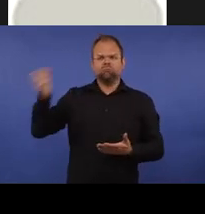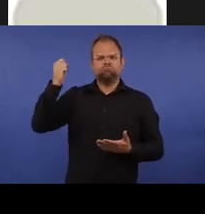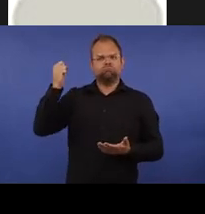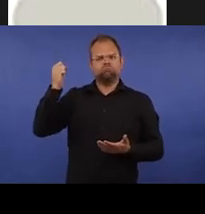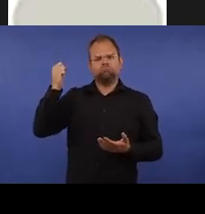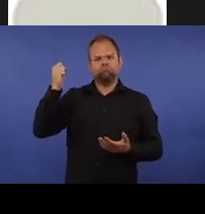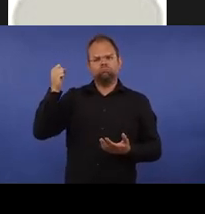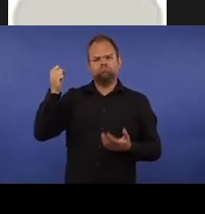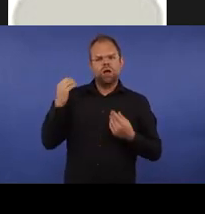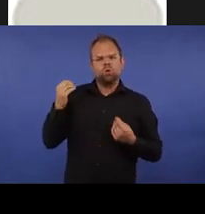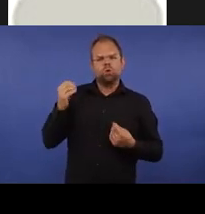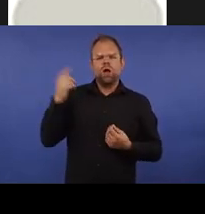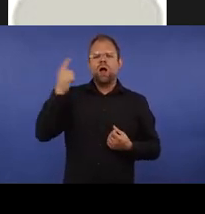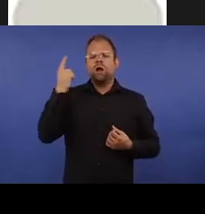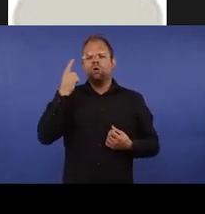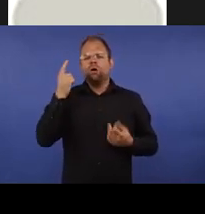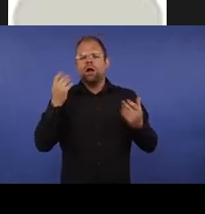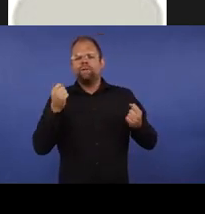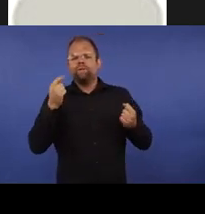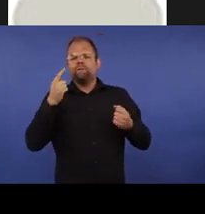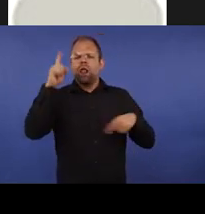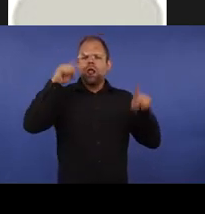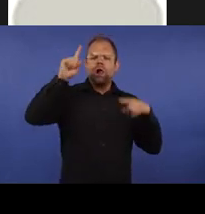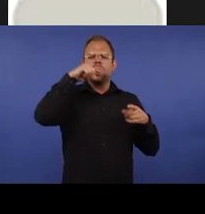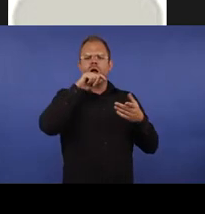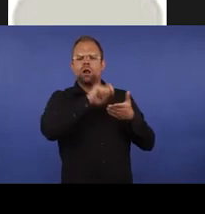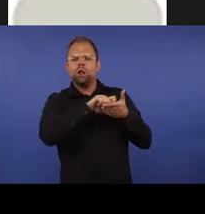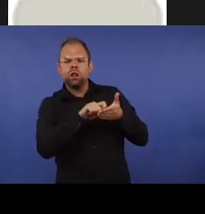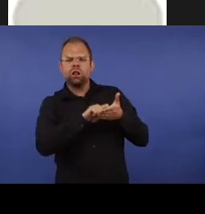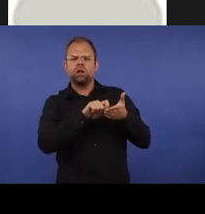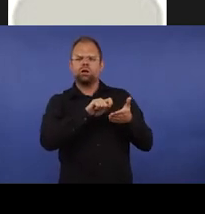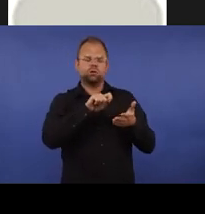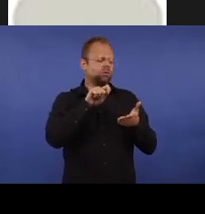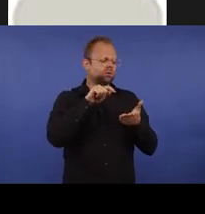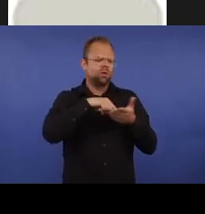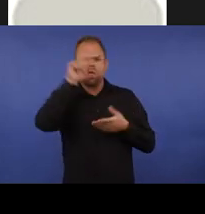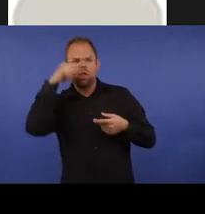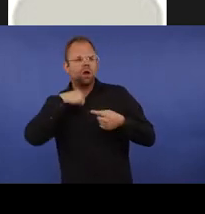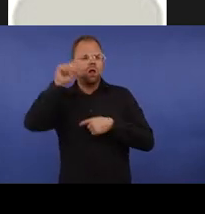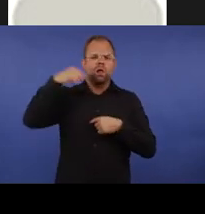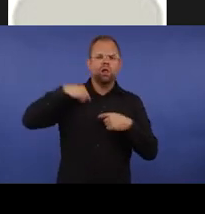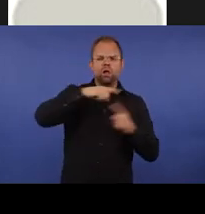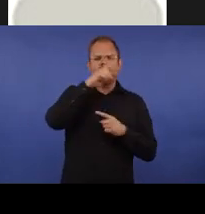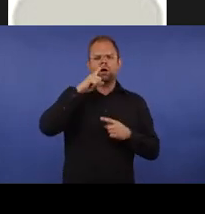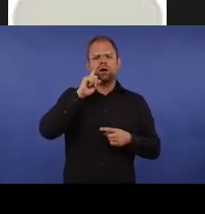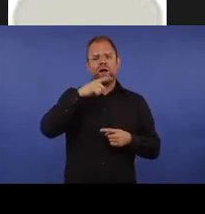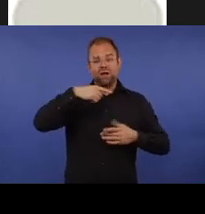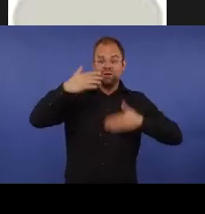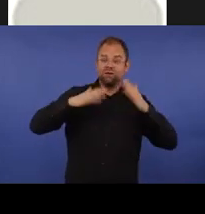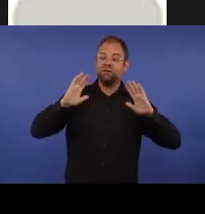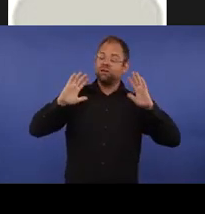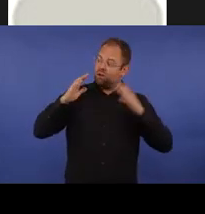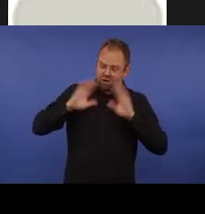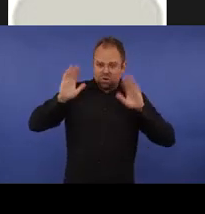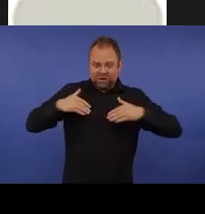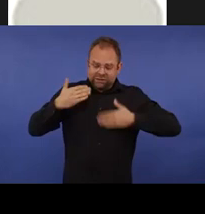just in the surviving modus. So claiming individualized support from somebody who needed was